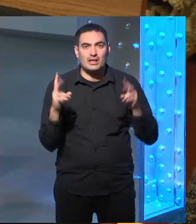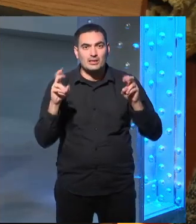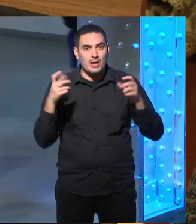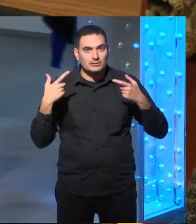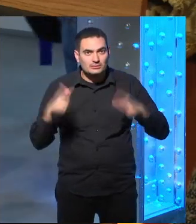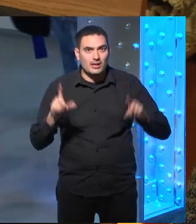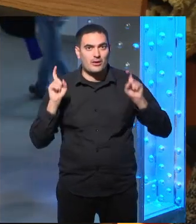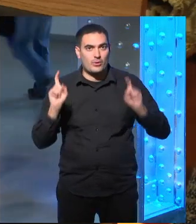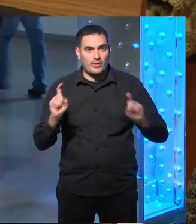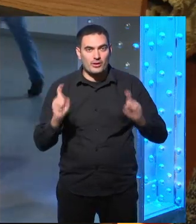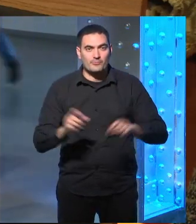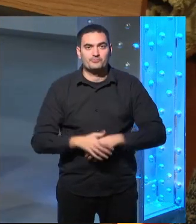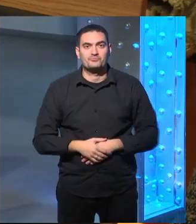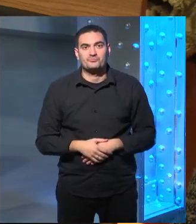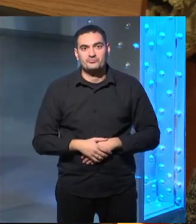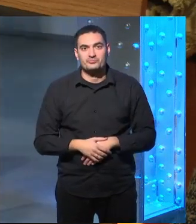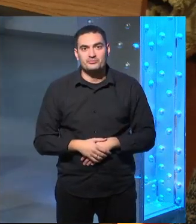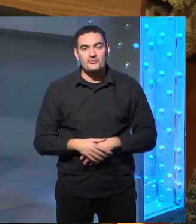In education